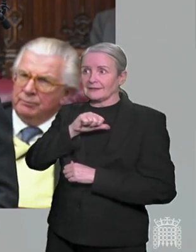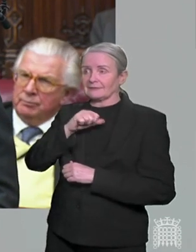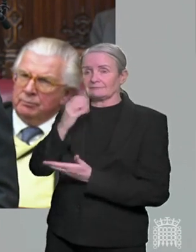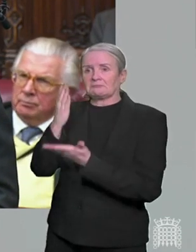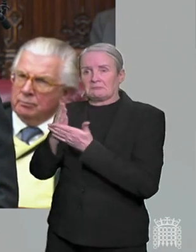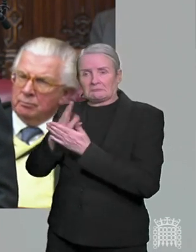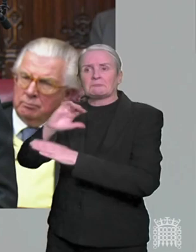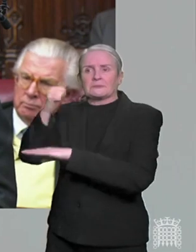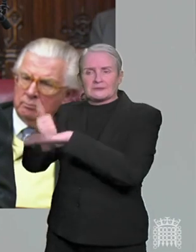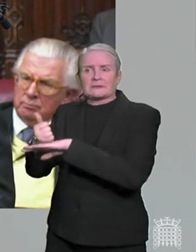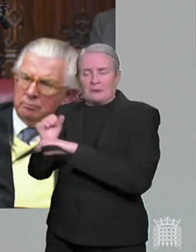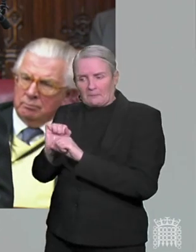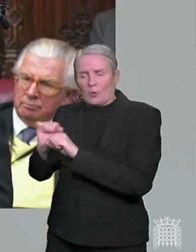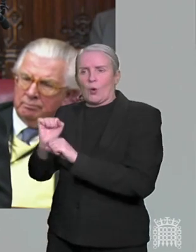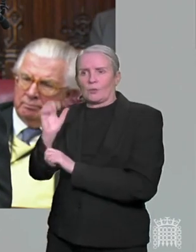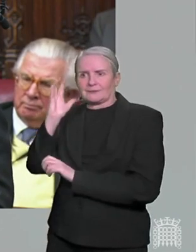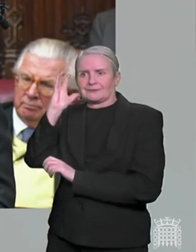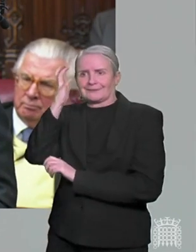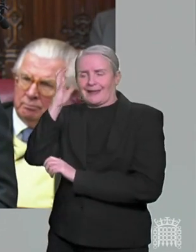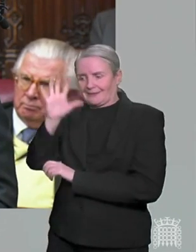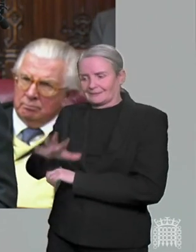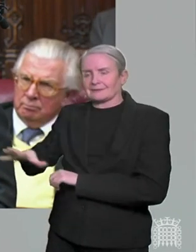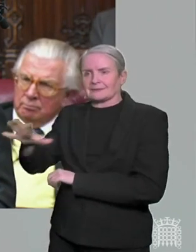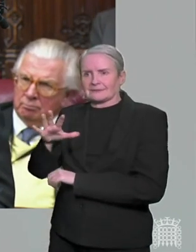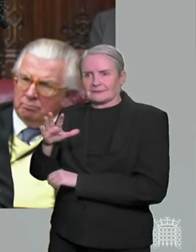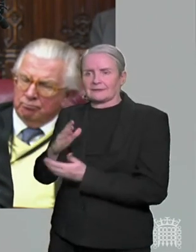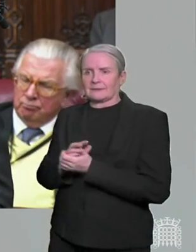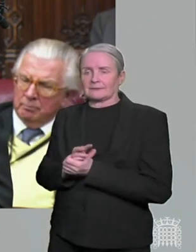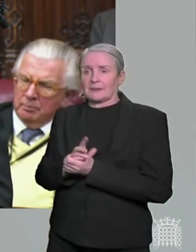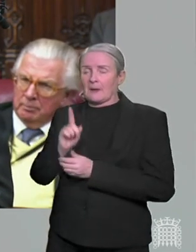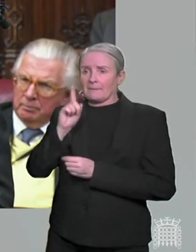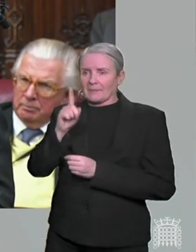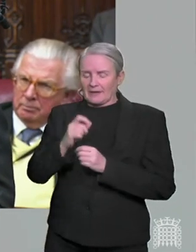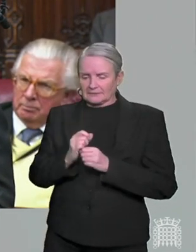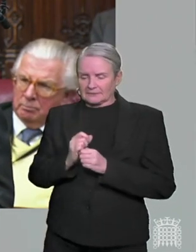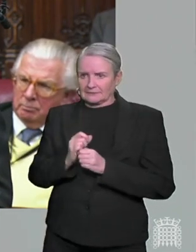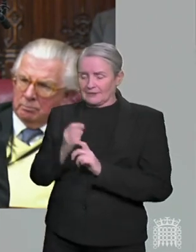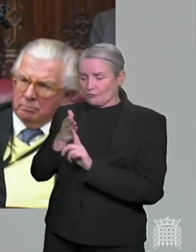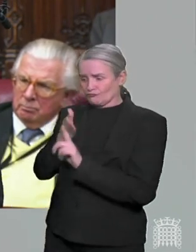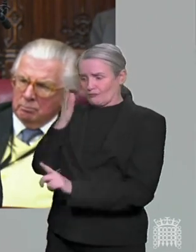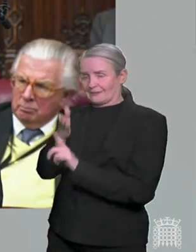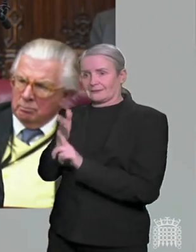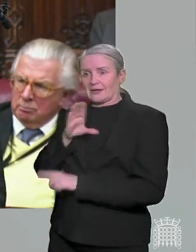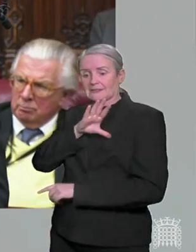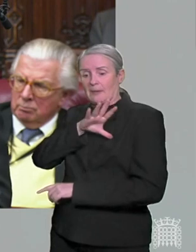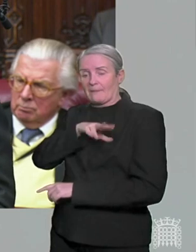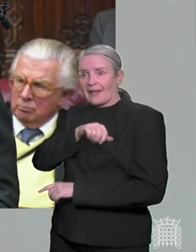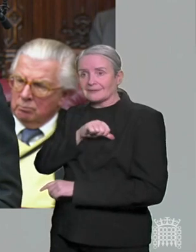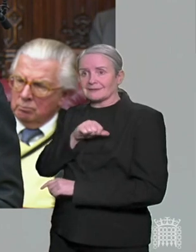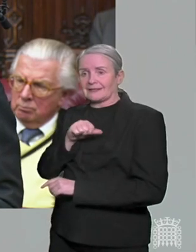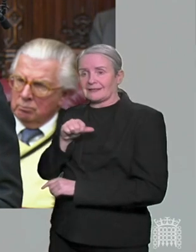noble friend share my very grave concerns that premature unilateral recognition of a Palestinian state now